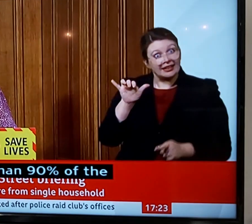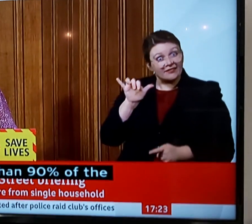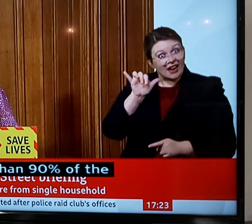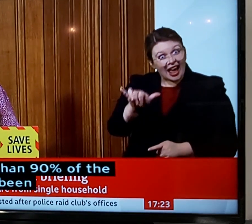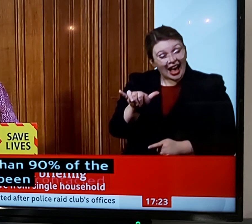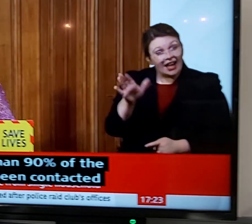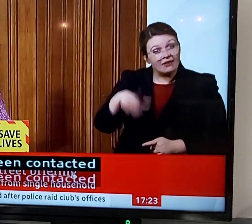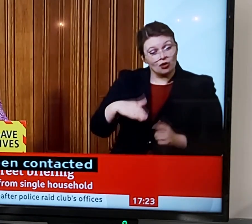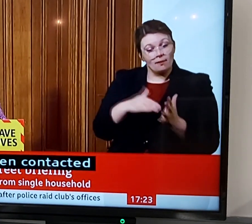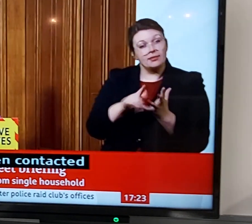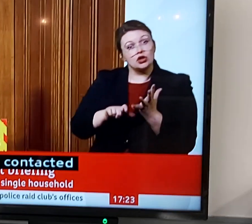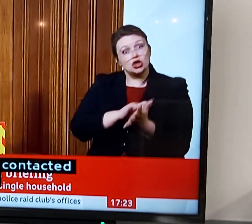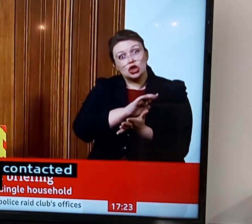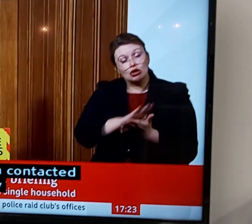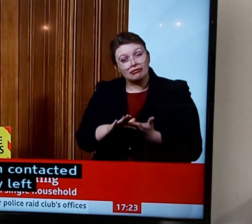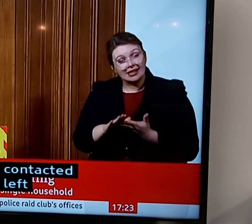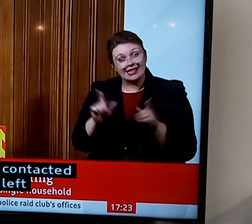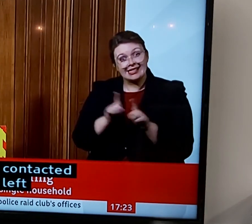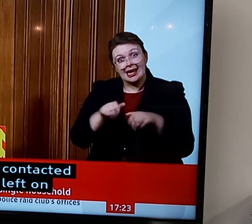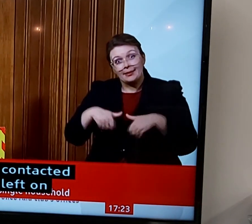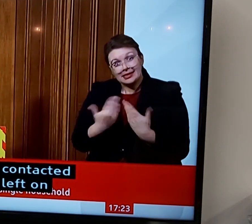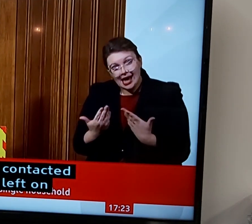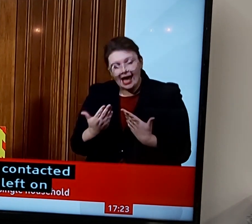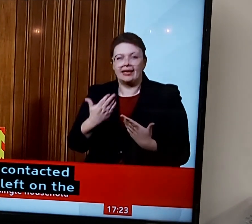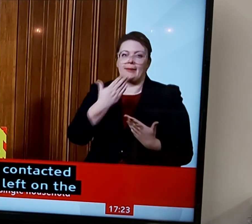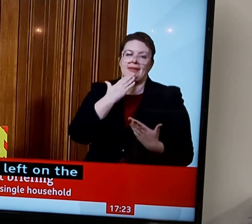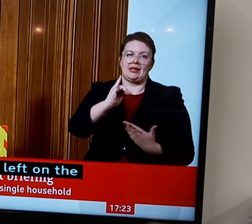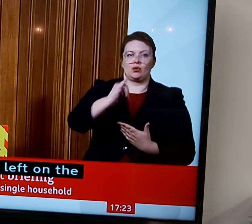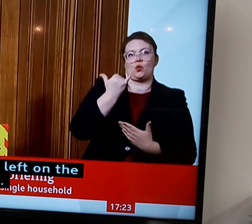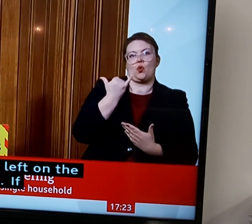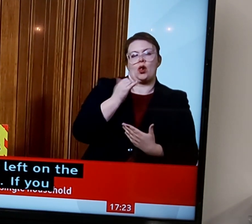that flight and have not been contacted, please call